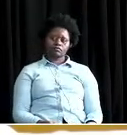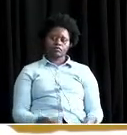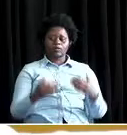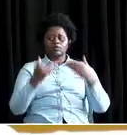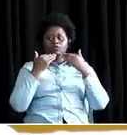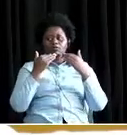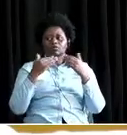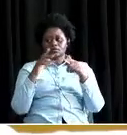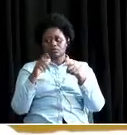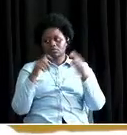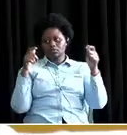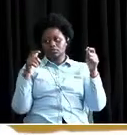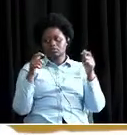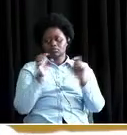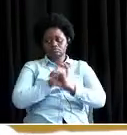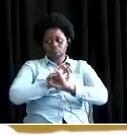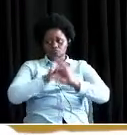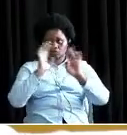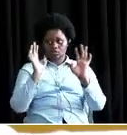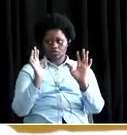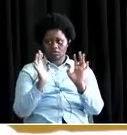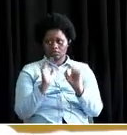Thank you very much. That is clear.